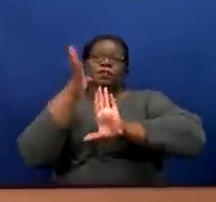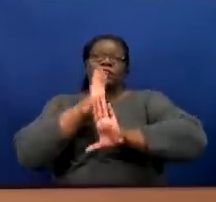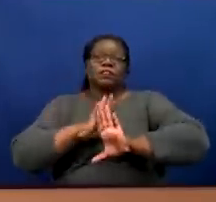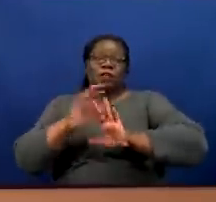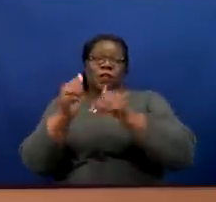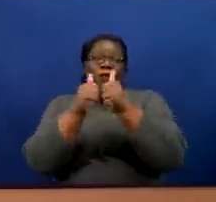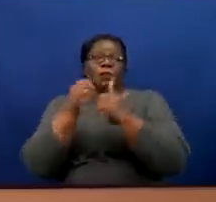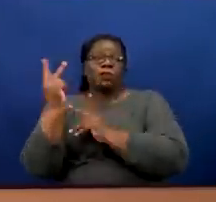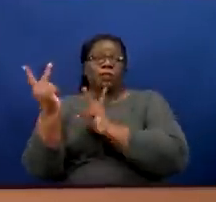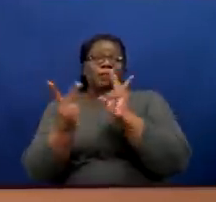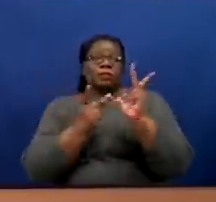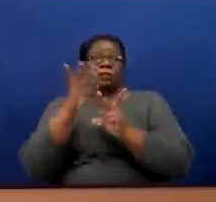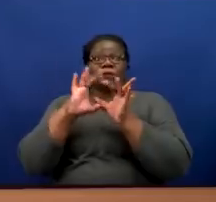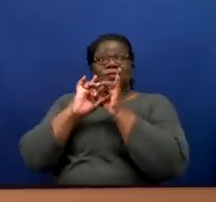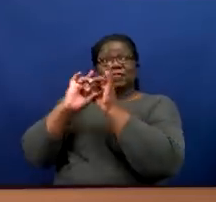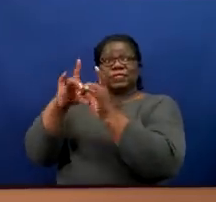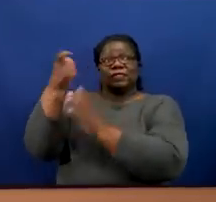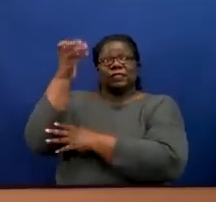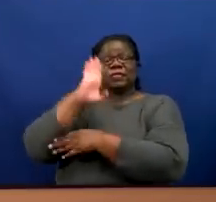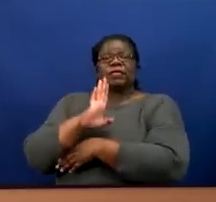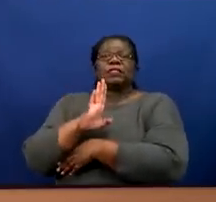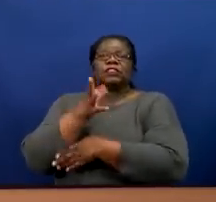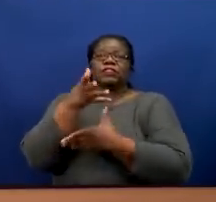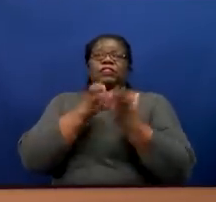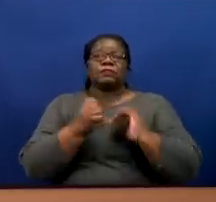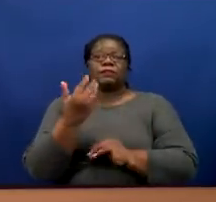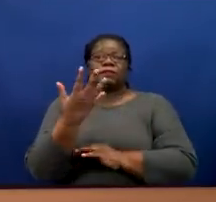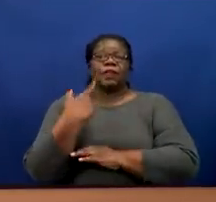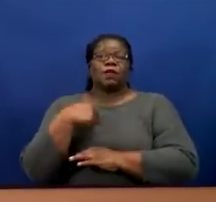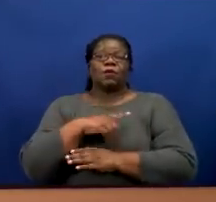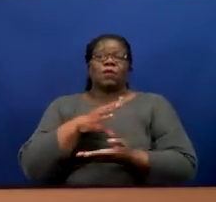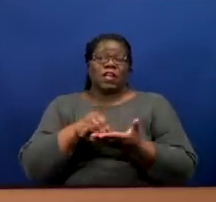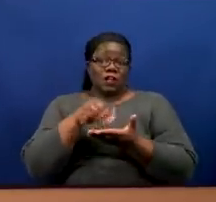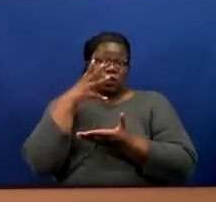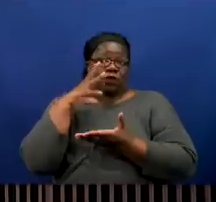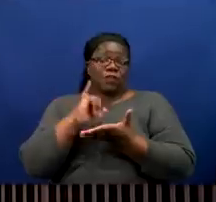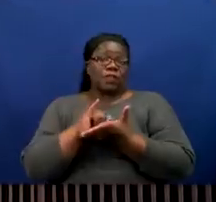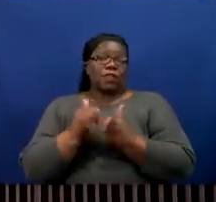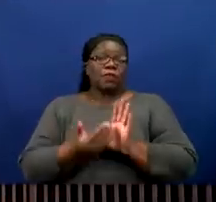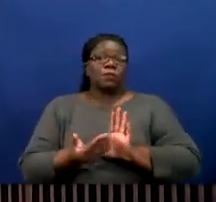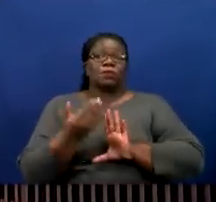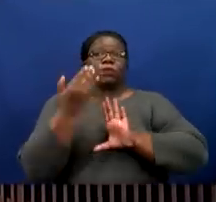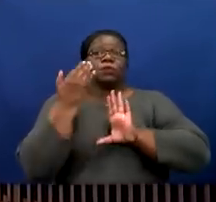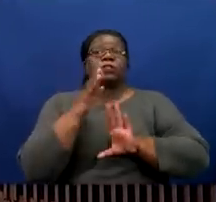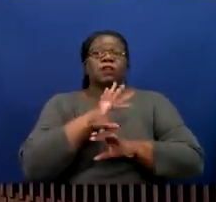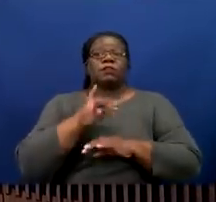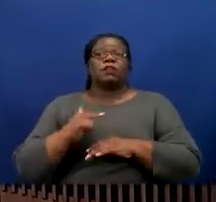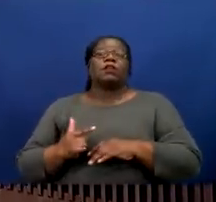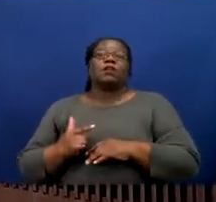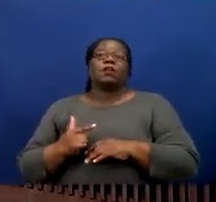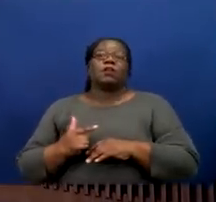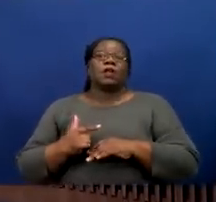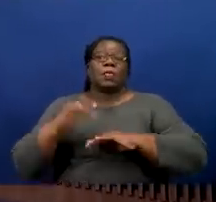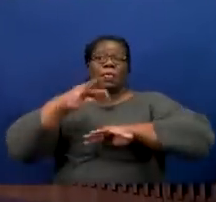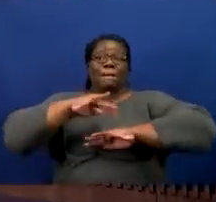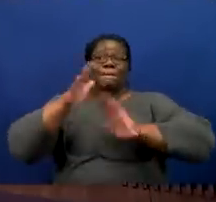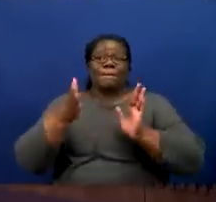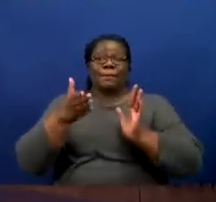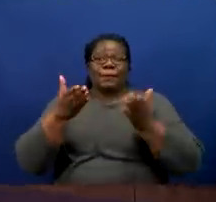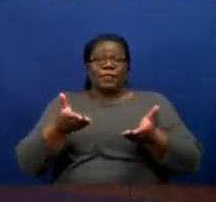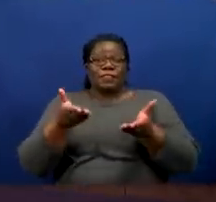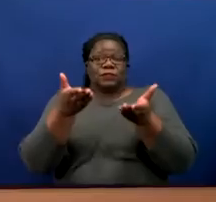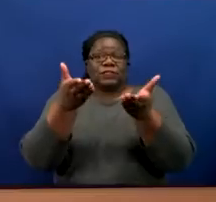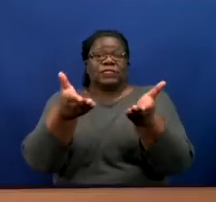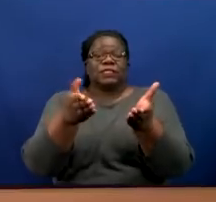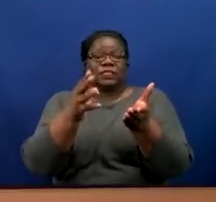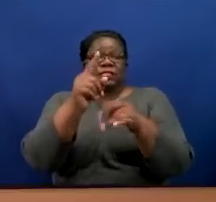the people of God. And so in chapter 5, we found out that the presence of the Lord was taken into that place.